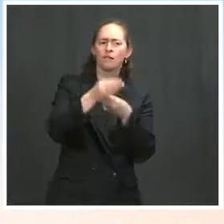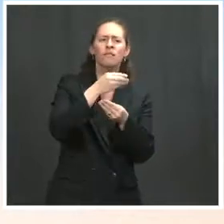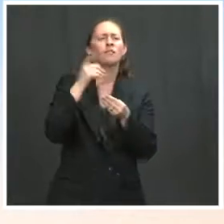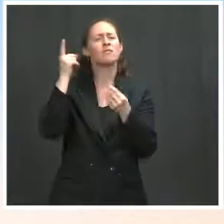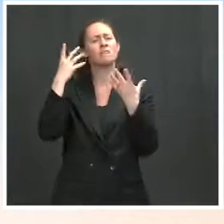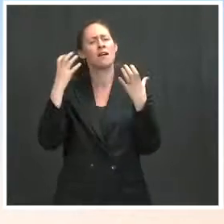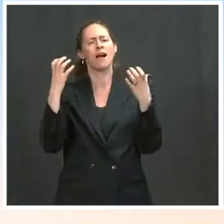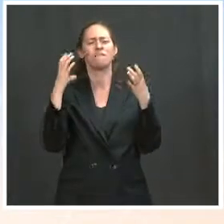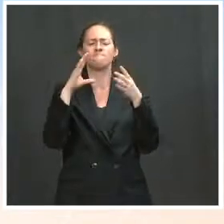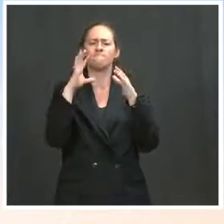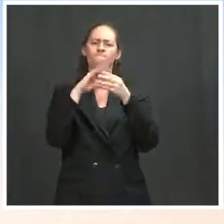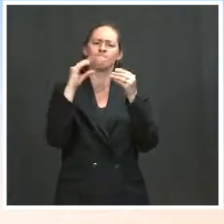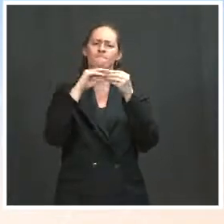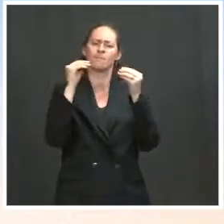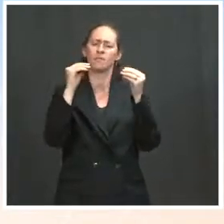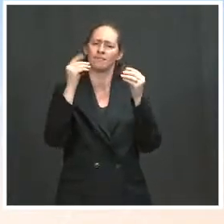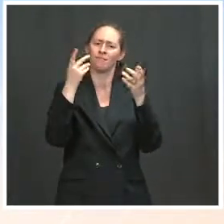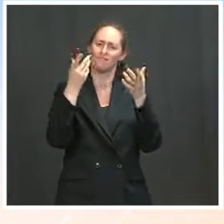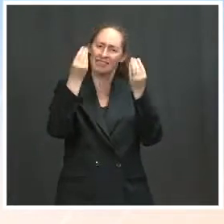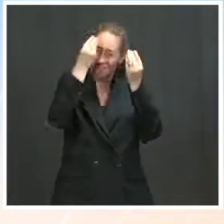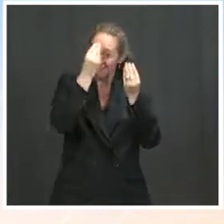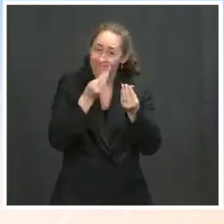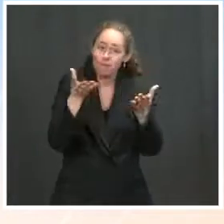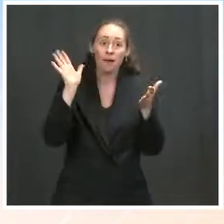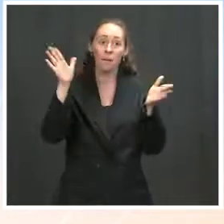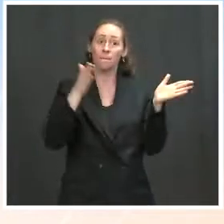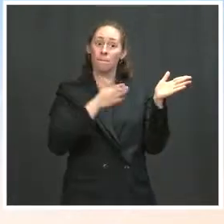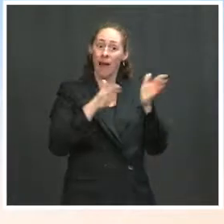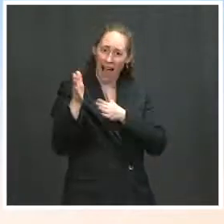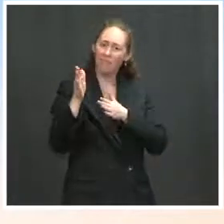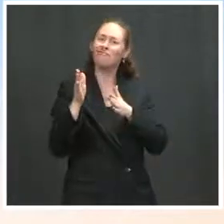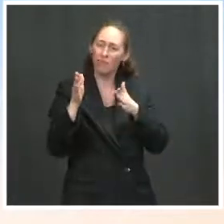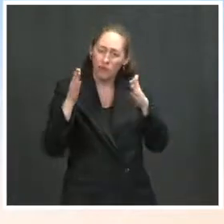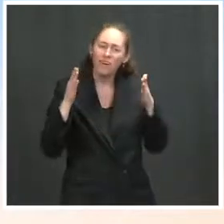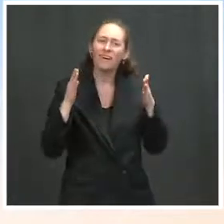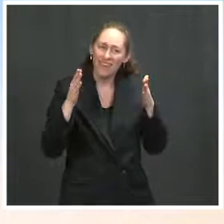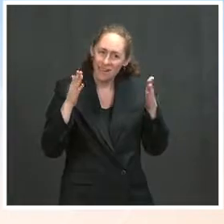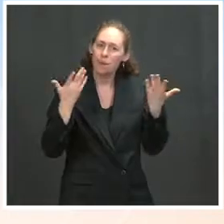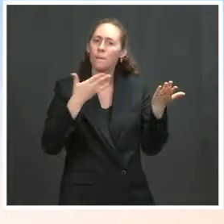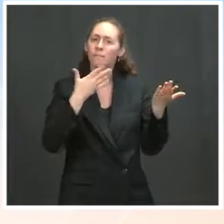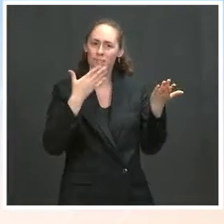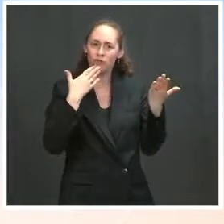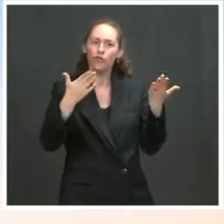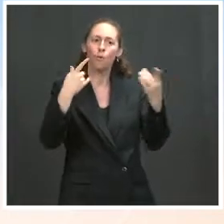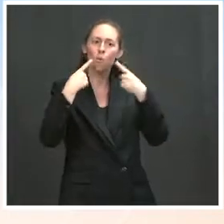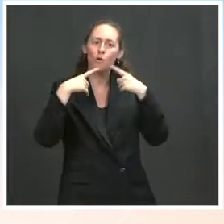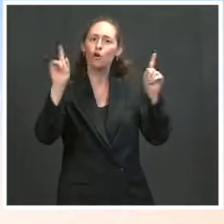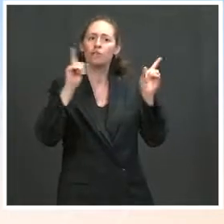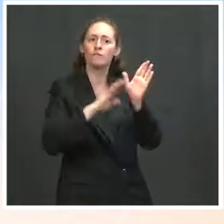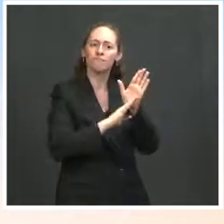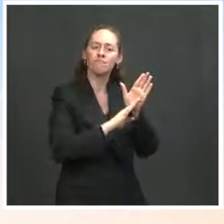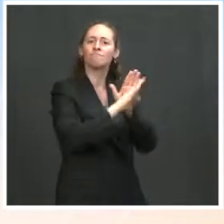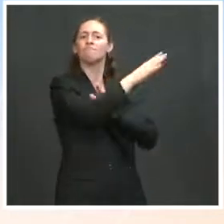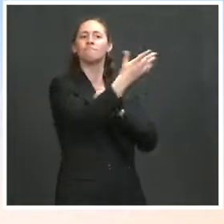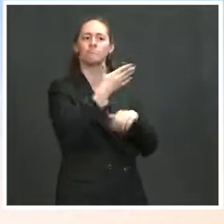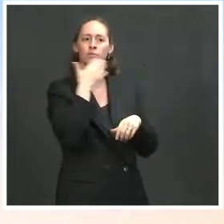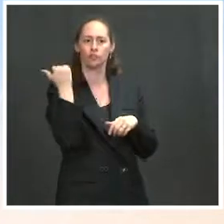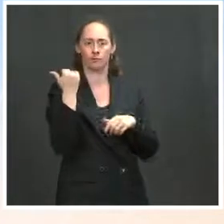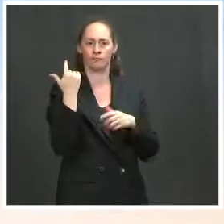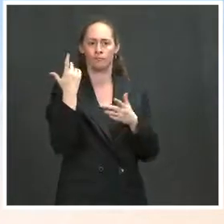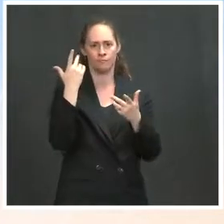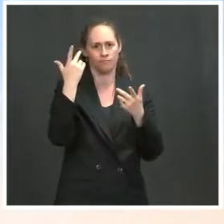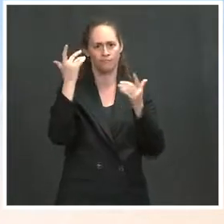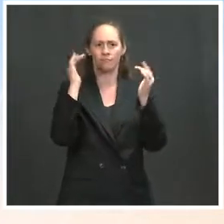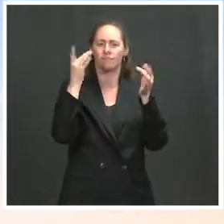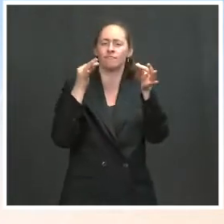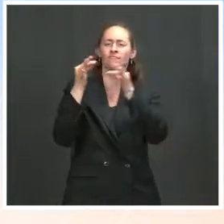working. He'll talk about how far we've come as a country because of the actions we've taken over the last 4 months, turning